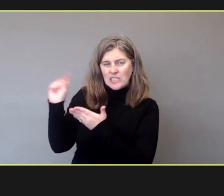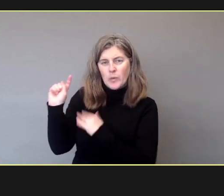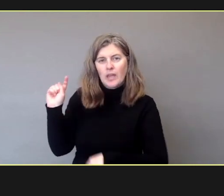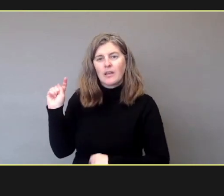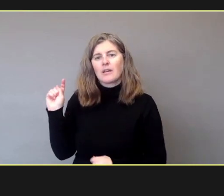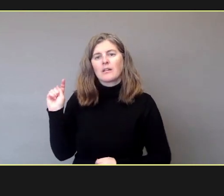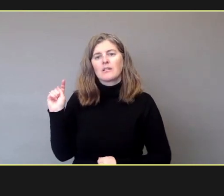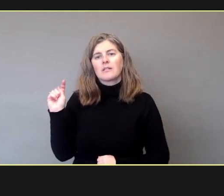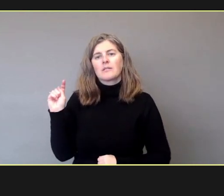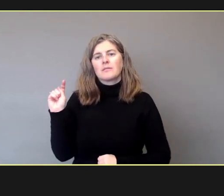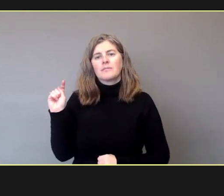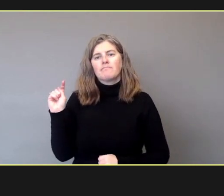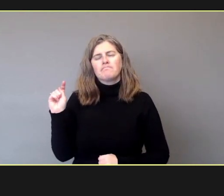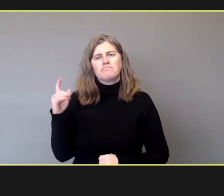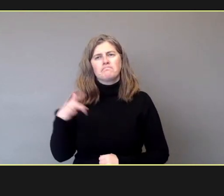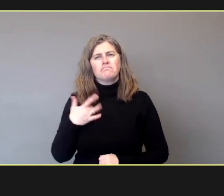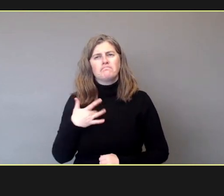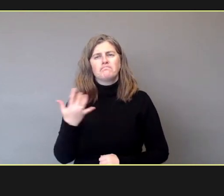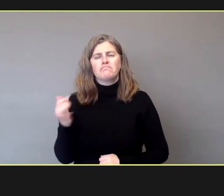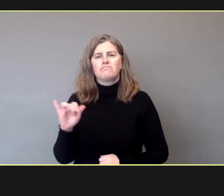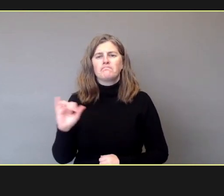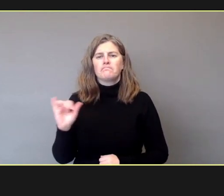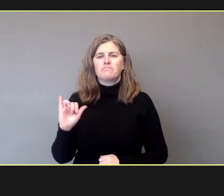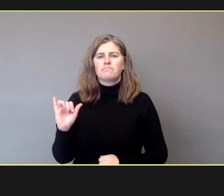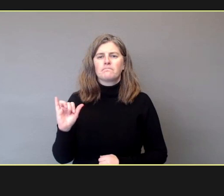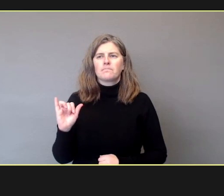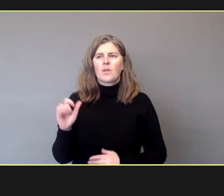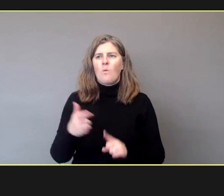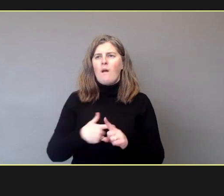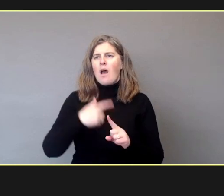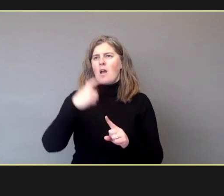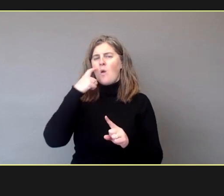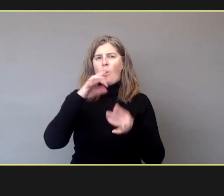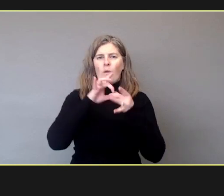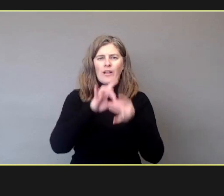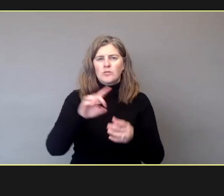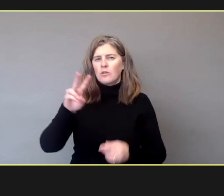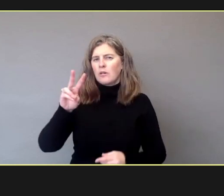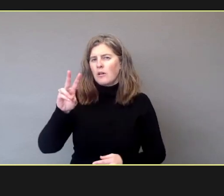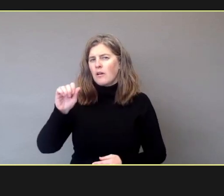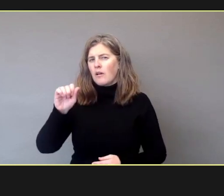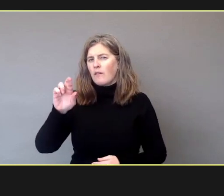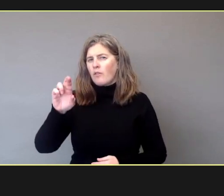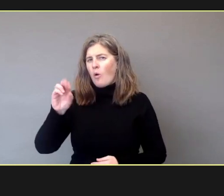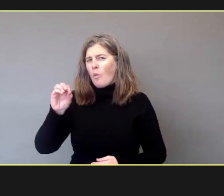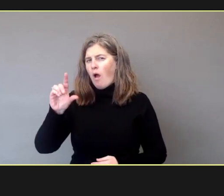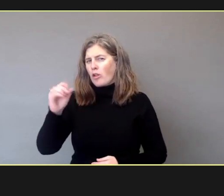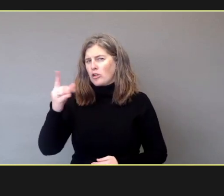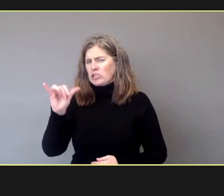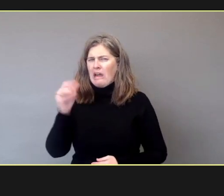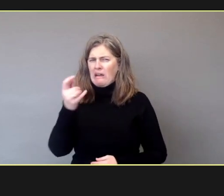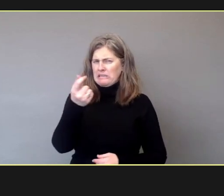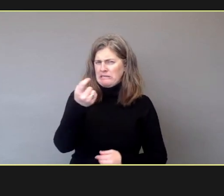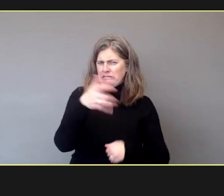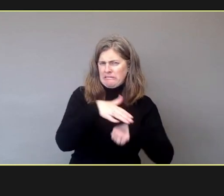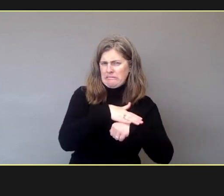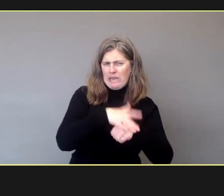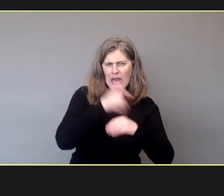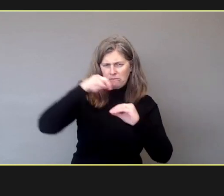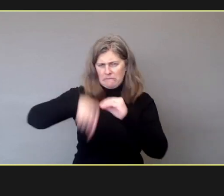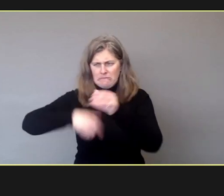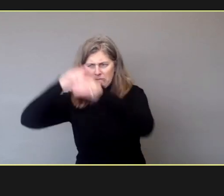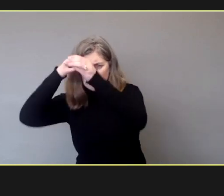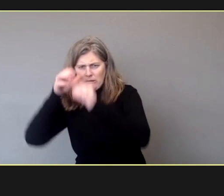think it's like, from what I know about virology as a physician, which is some, not everything certainly, but